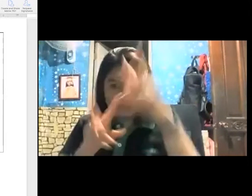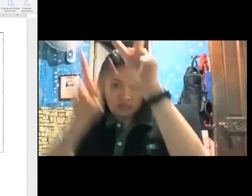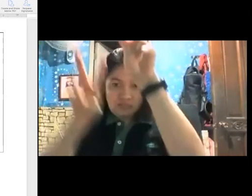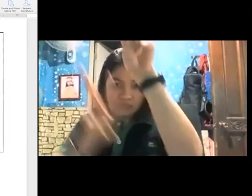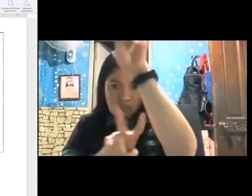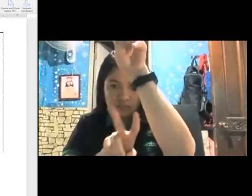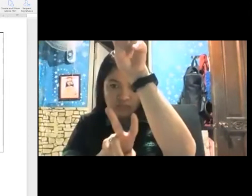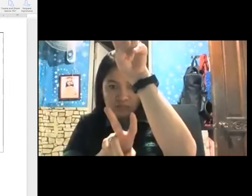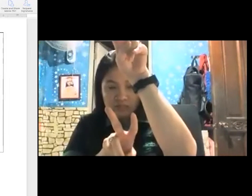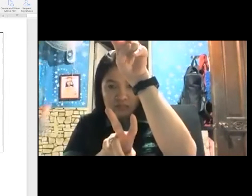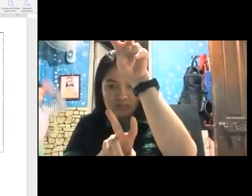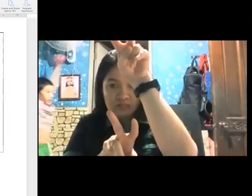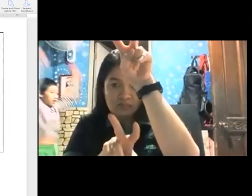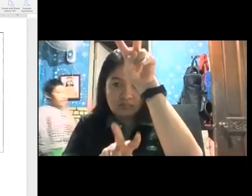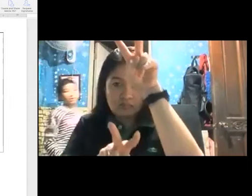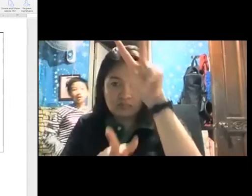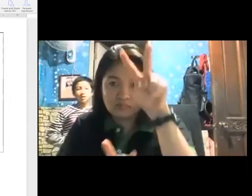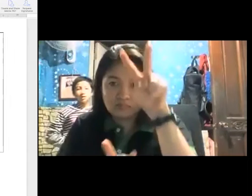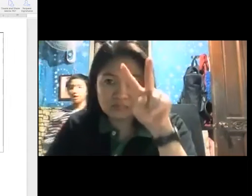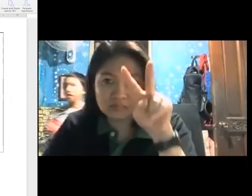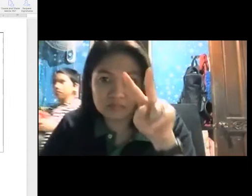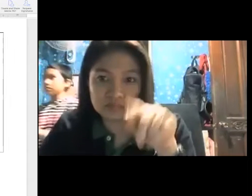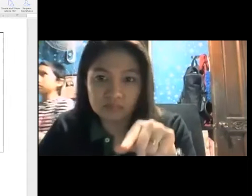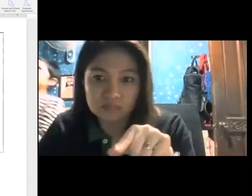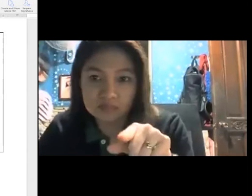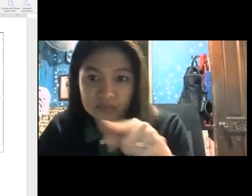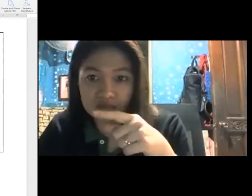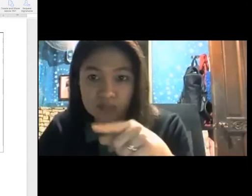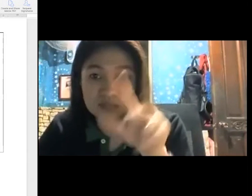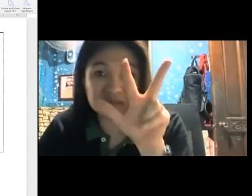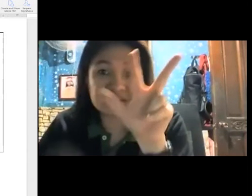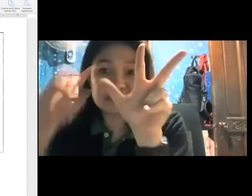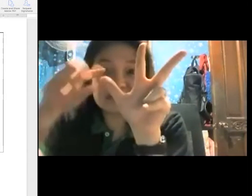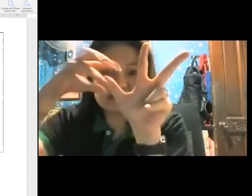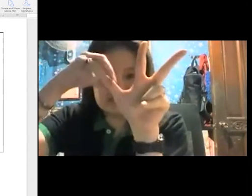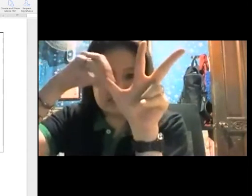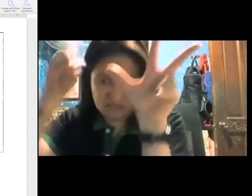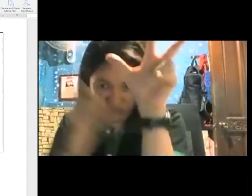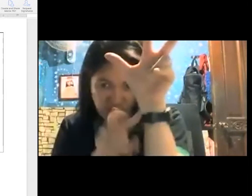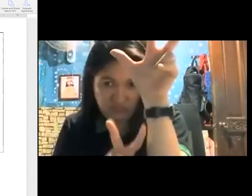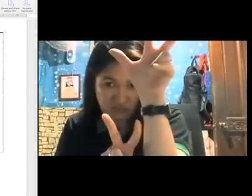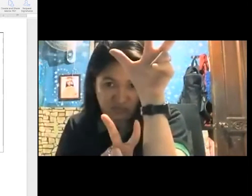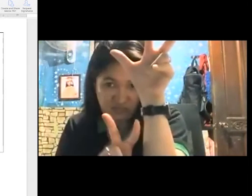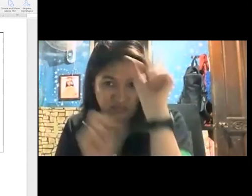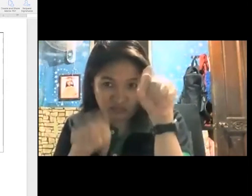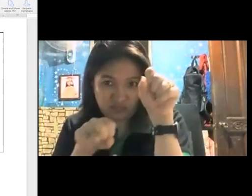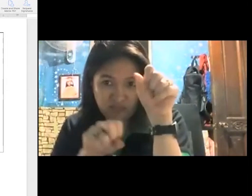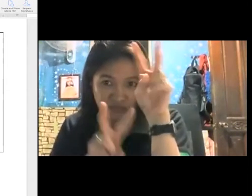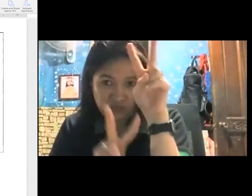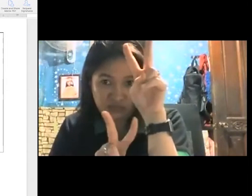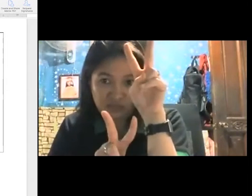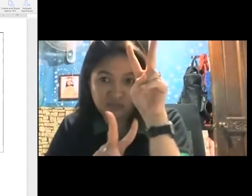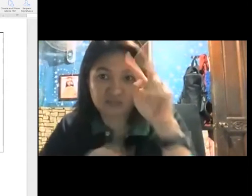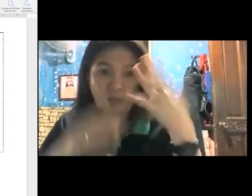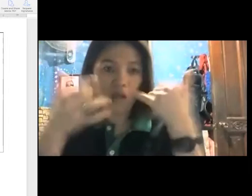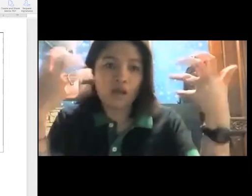So for the first two pictures, or the first column will only have two pictures. The second column will contain three. So